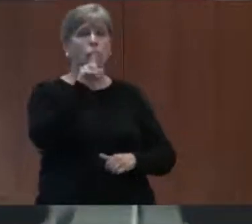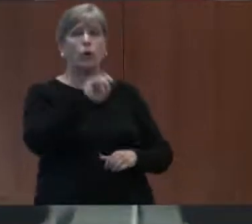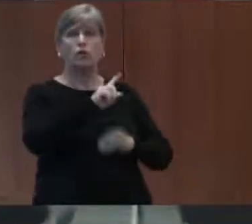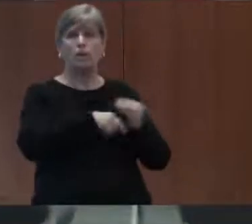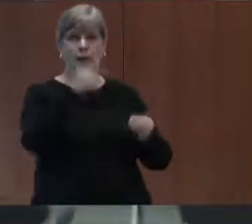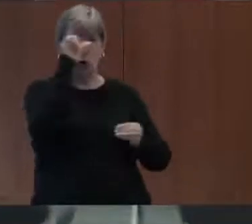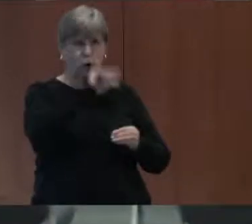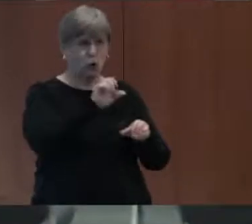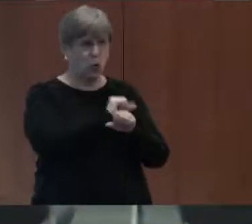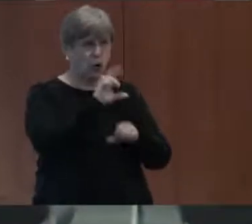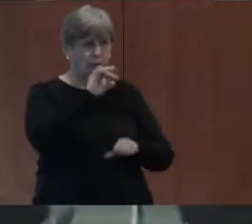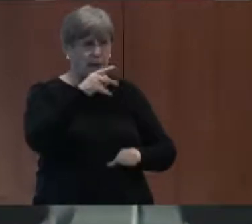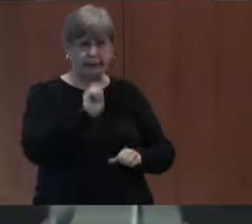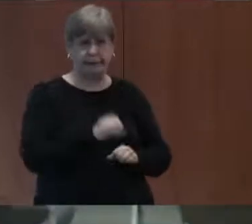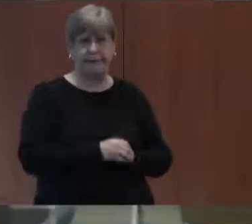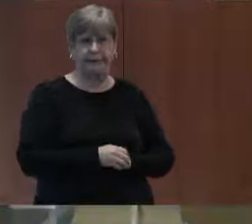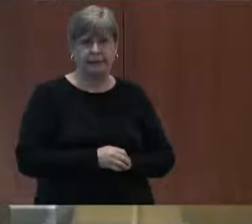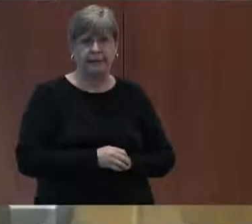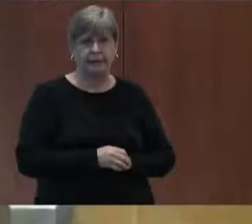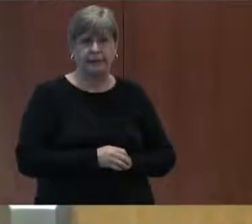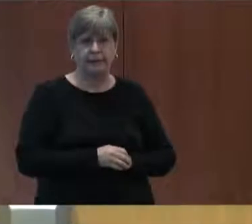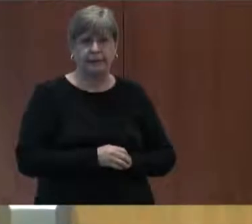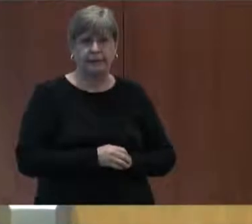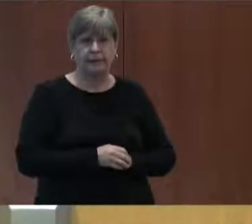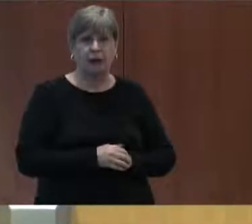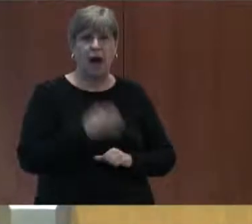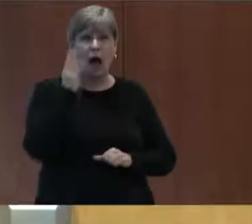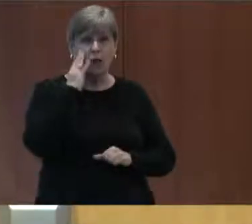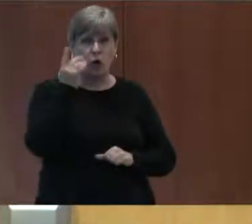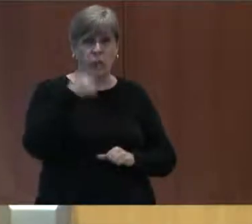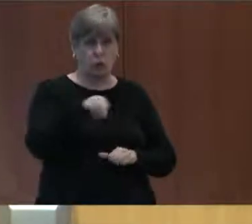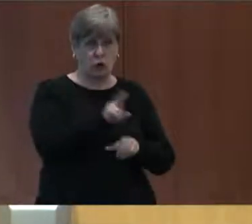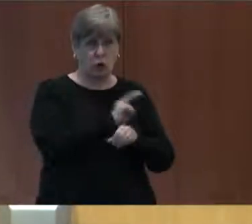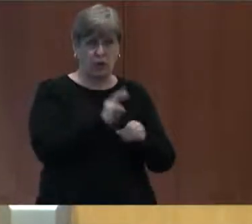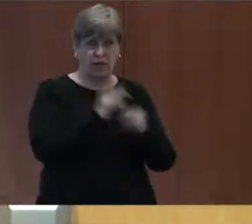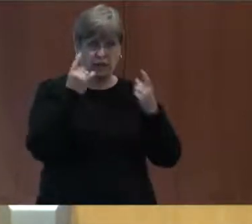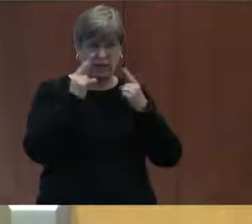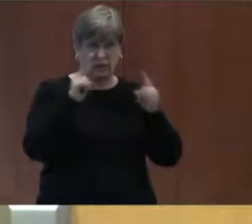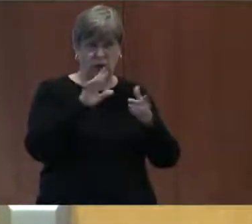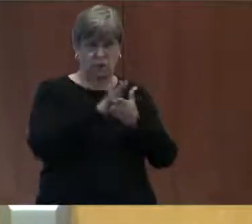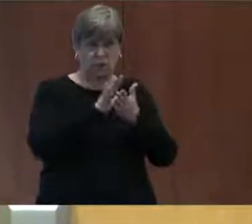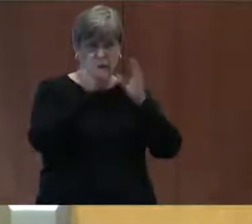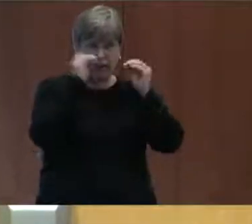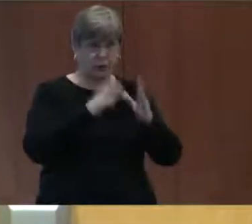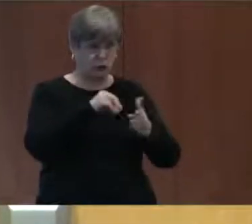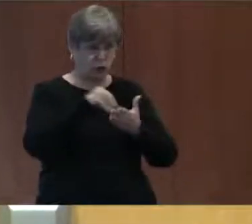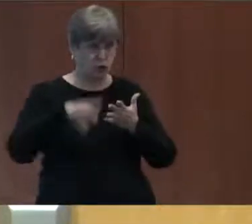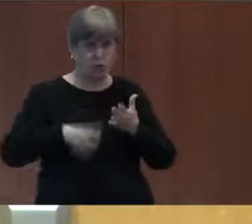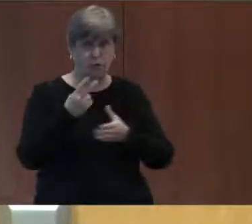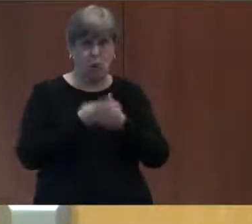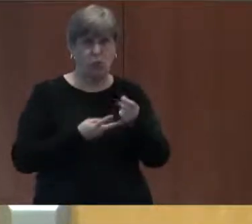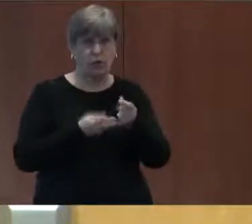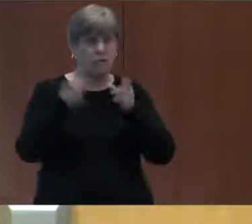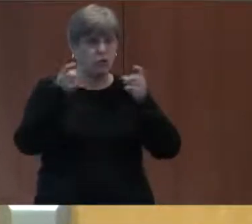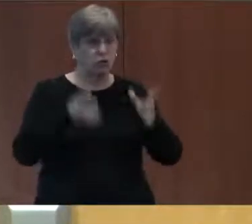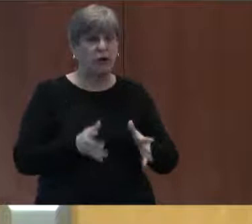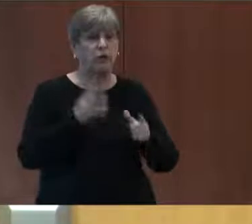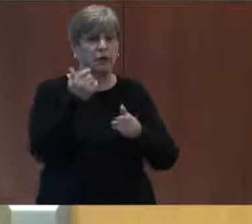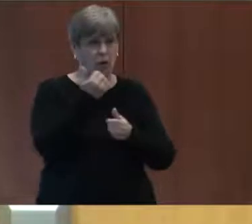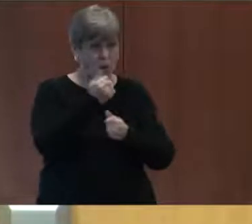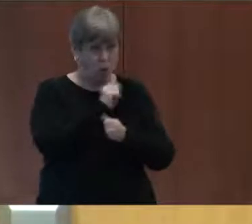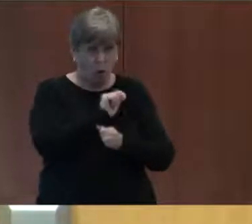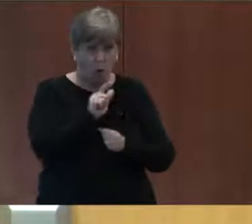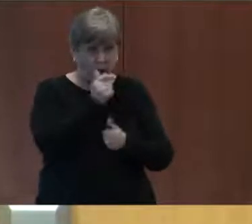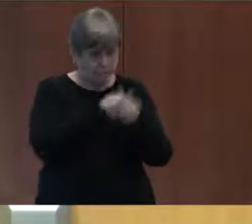Google Workspace. So I know that we use that quite extensively in schools, teachers and students and administrators. Everyone does.